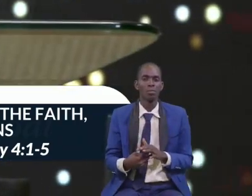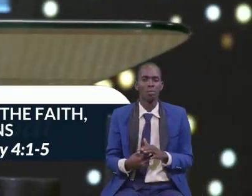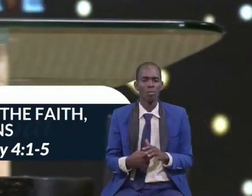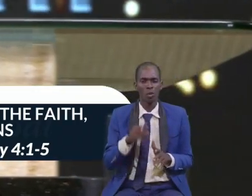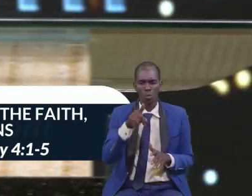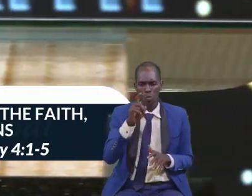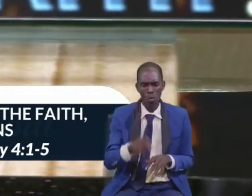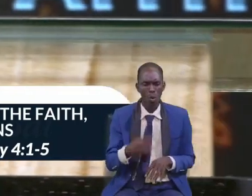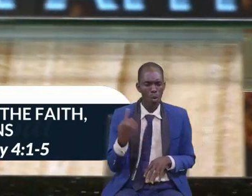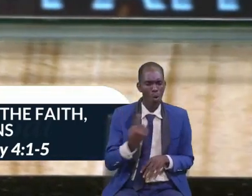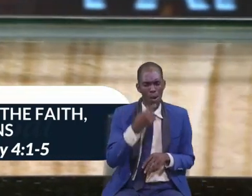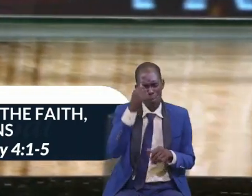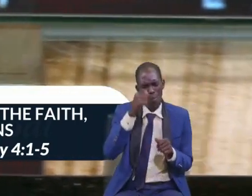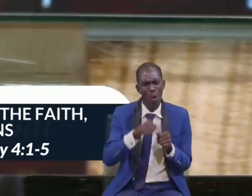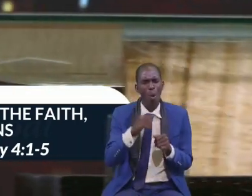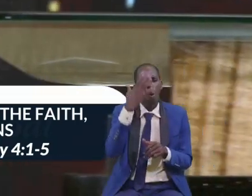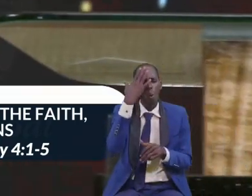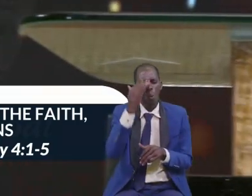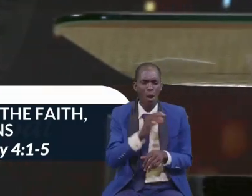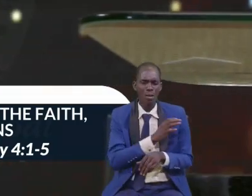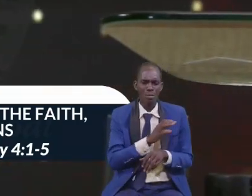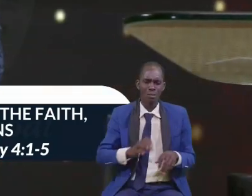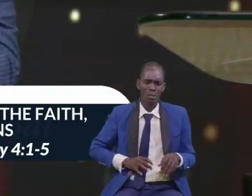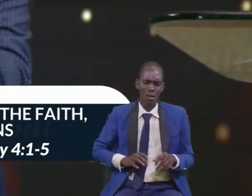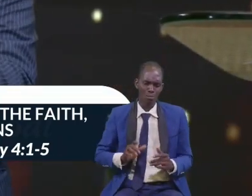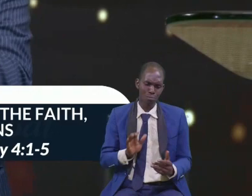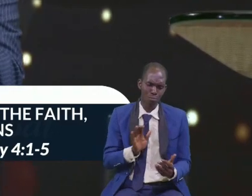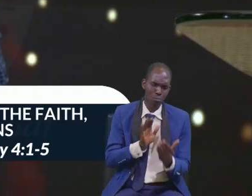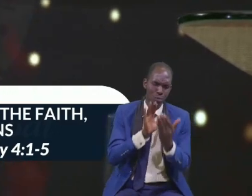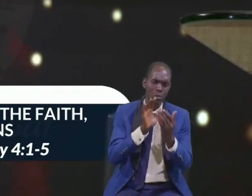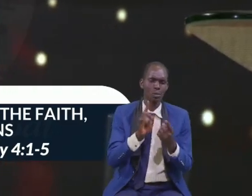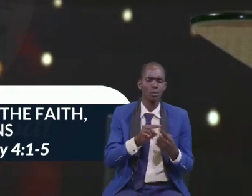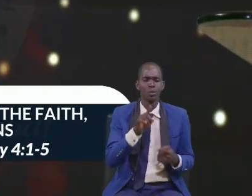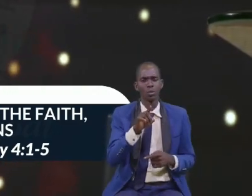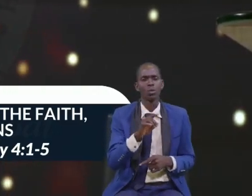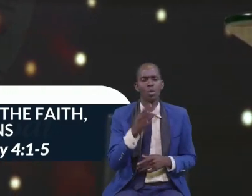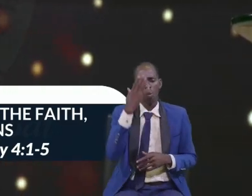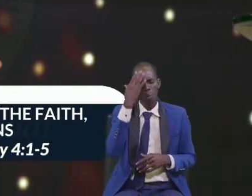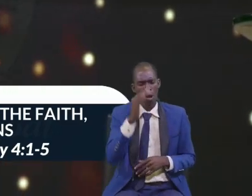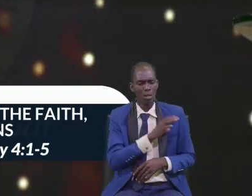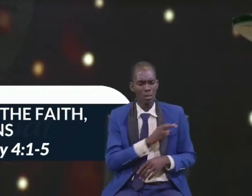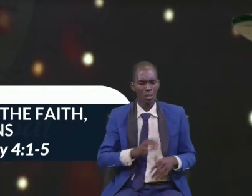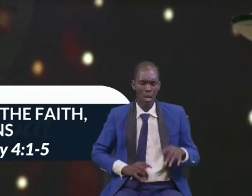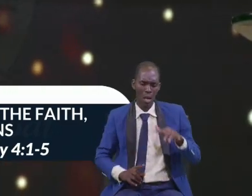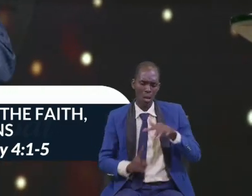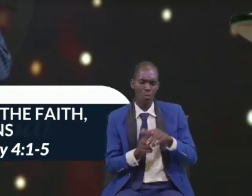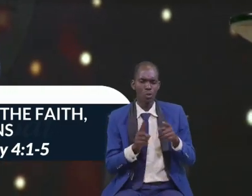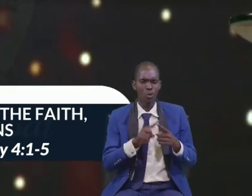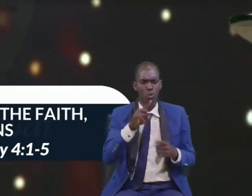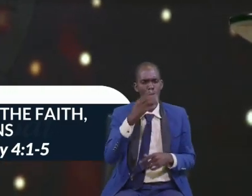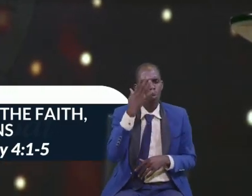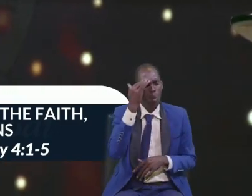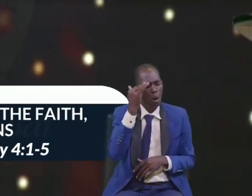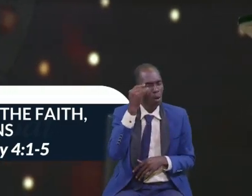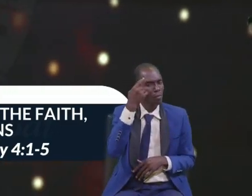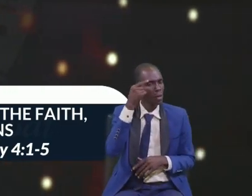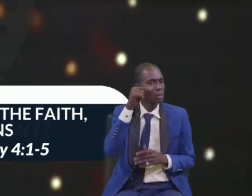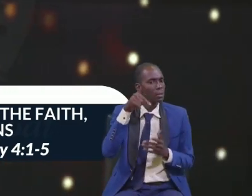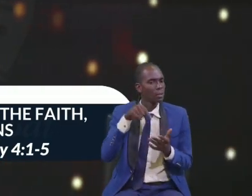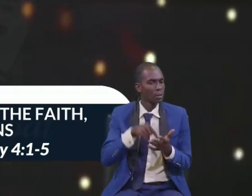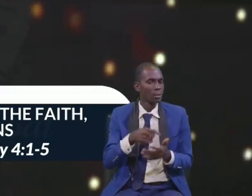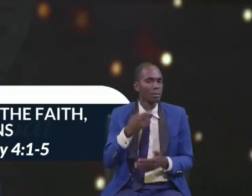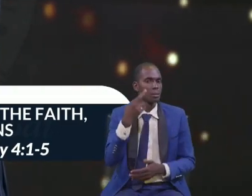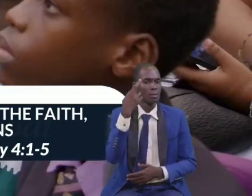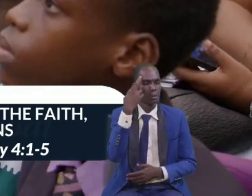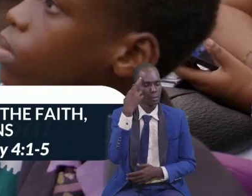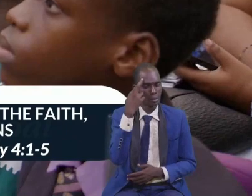Christ appeared unto you, the purpose, for this purpose. Always remember why you heard the